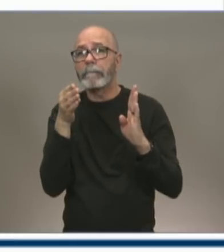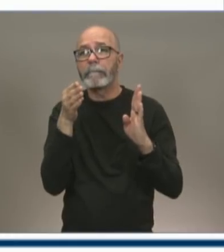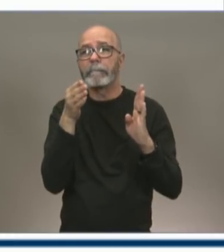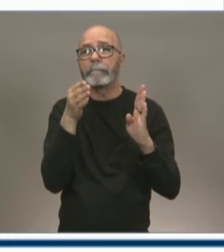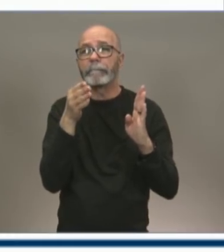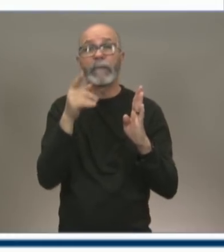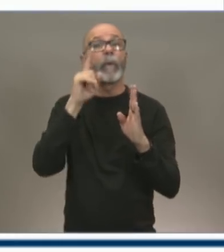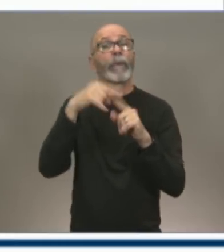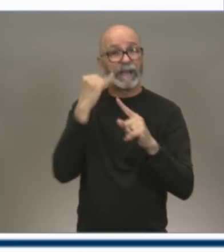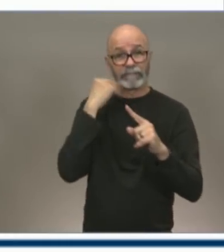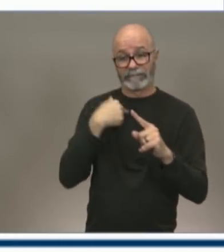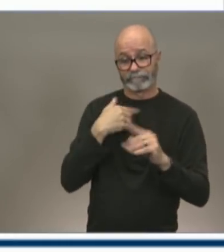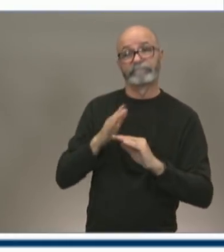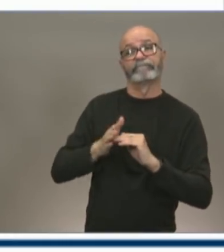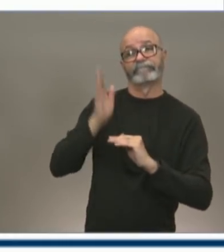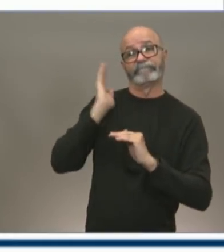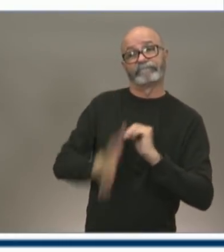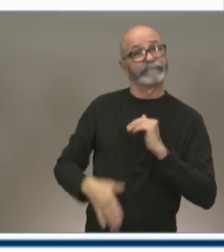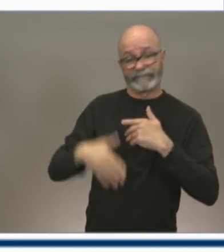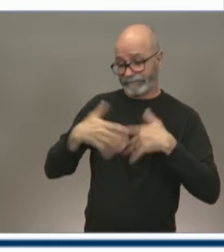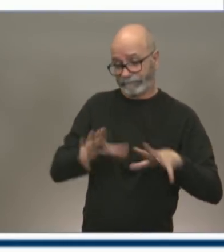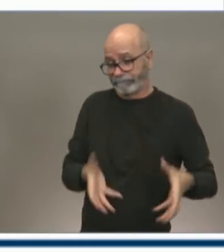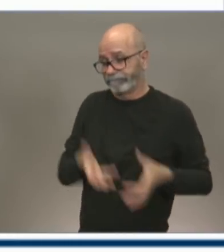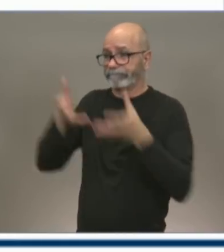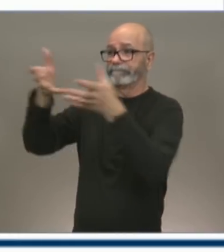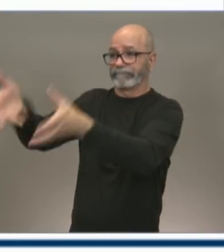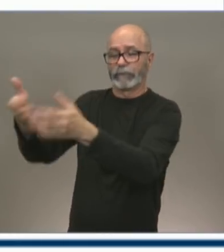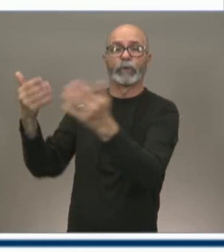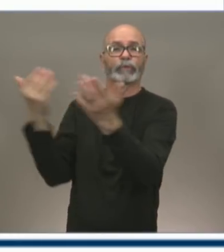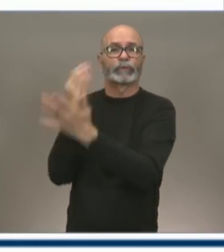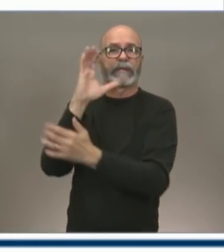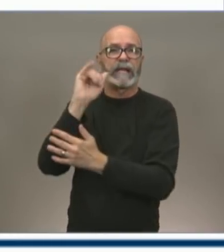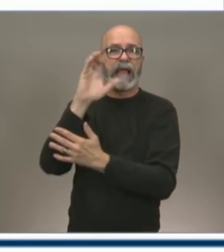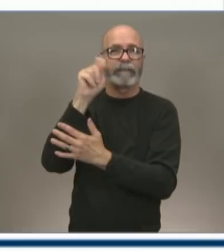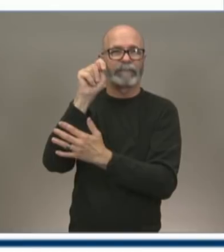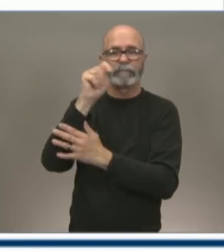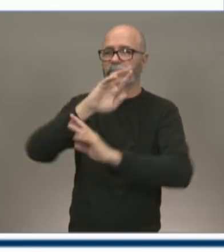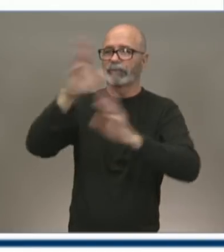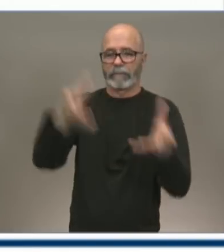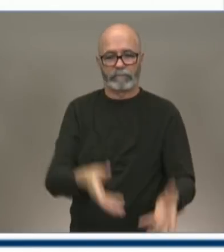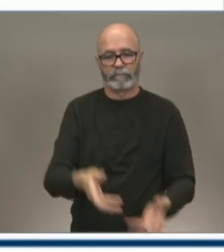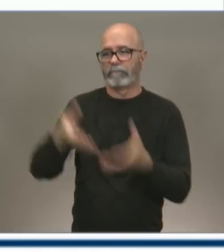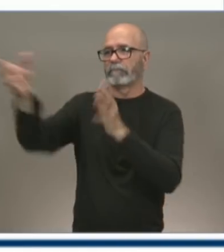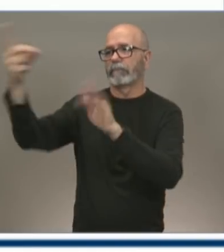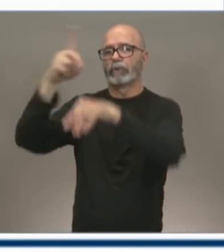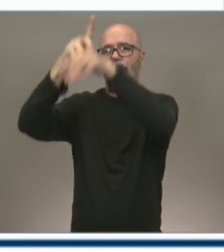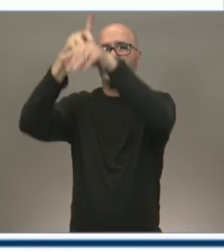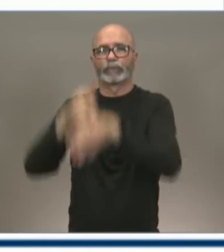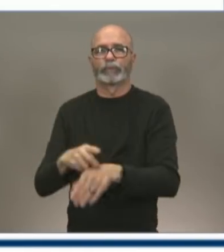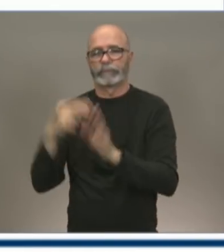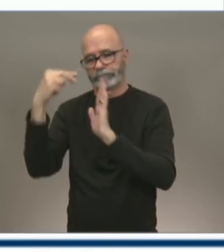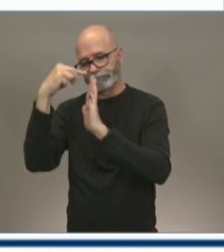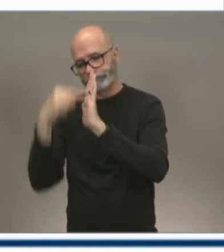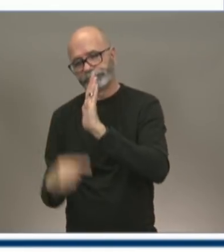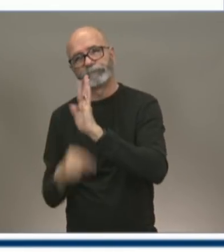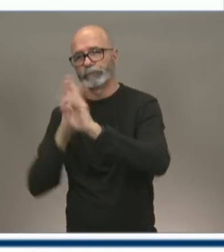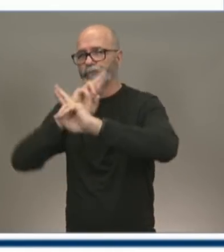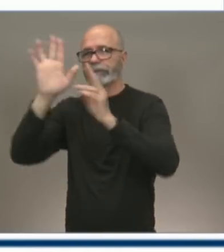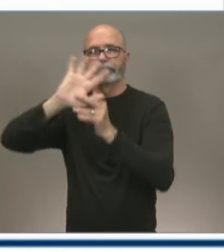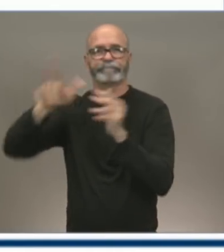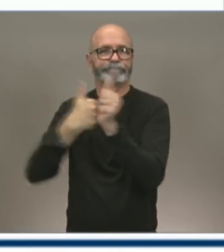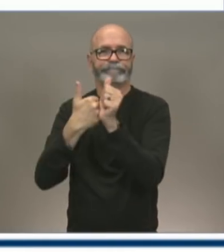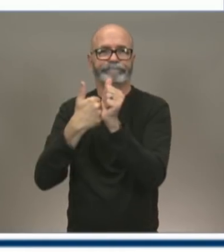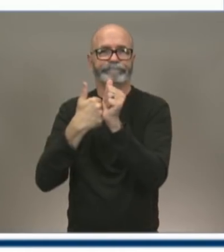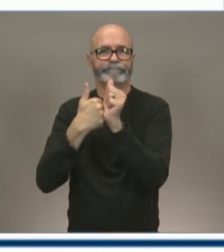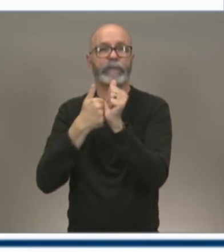cabinet a list of other facilities that have already started to go through this process, and with recommendations on